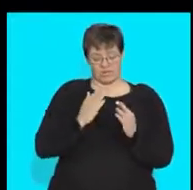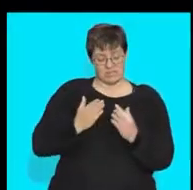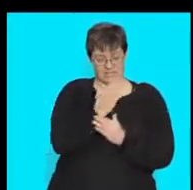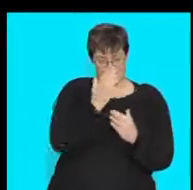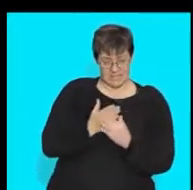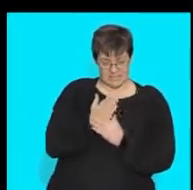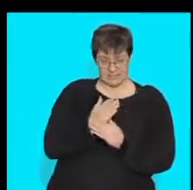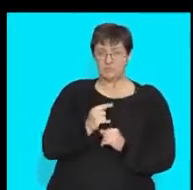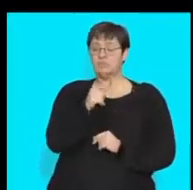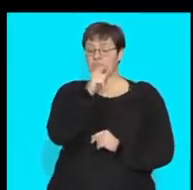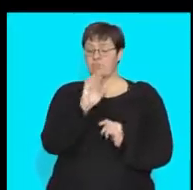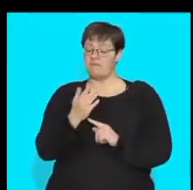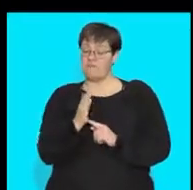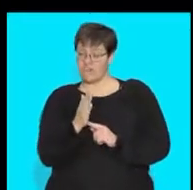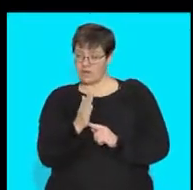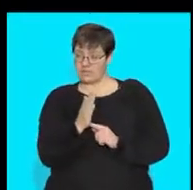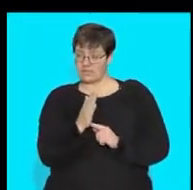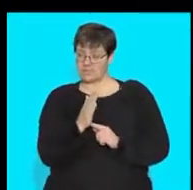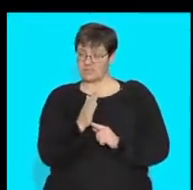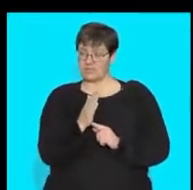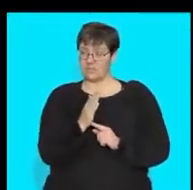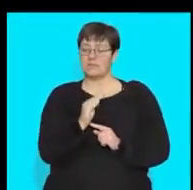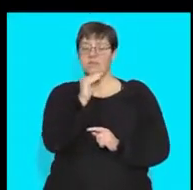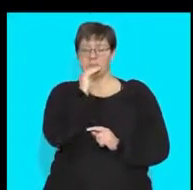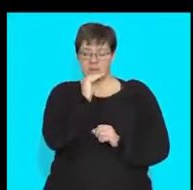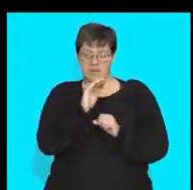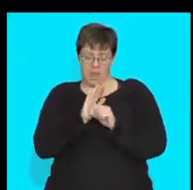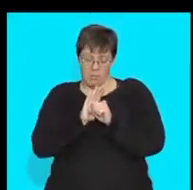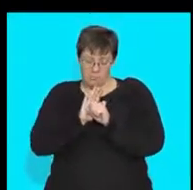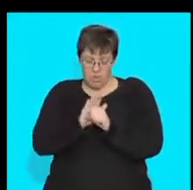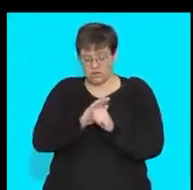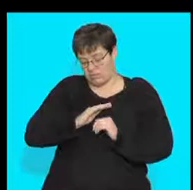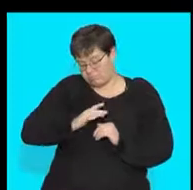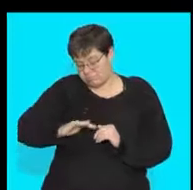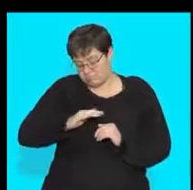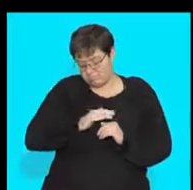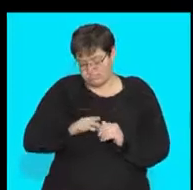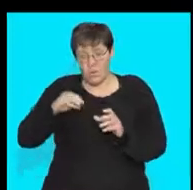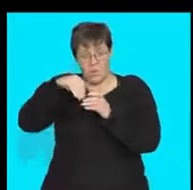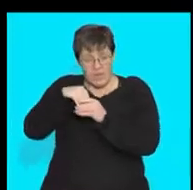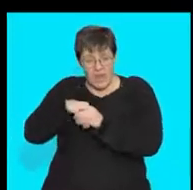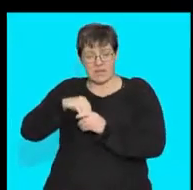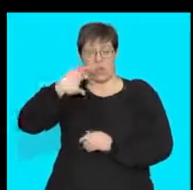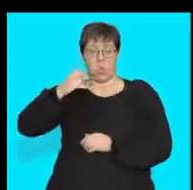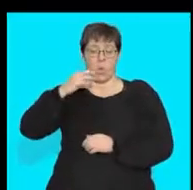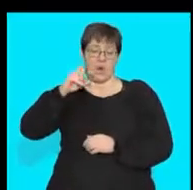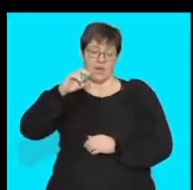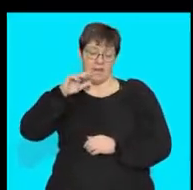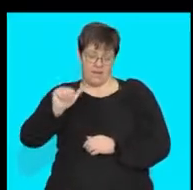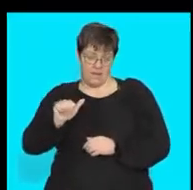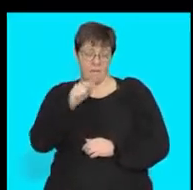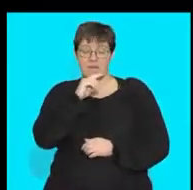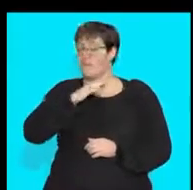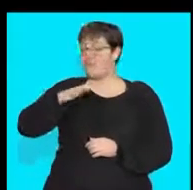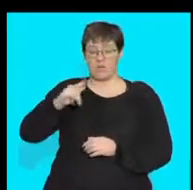little vibrations going in there. And the moment it vibrates, it causes pressure waves in this cochlea. It's